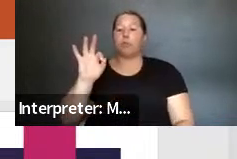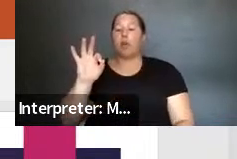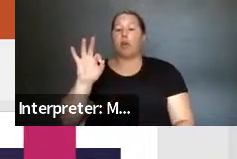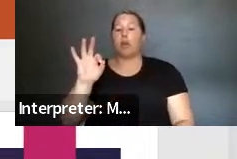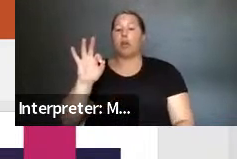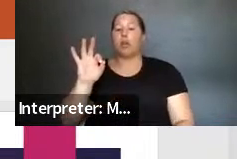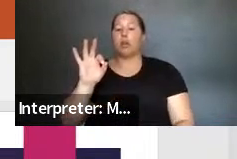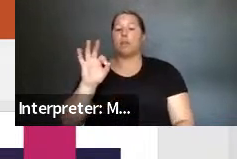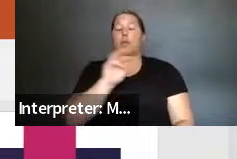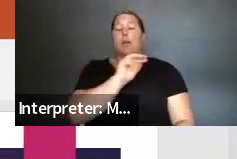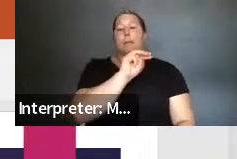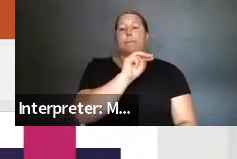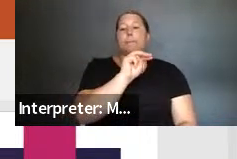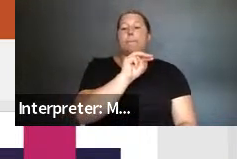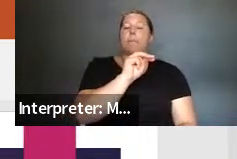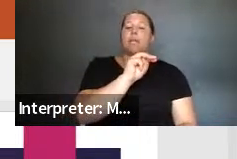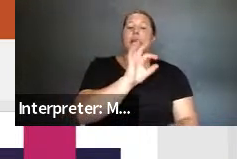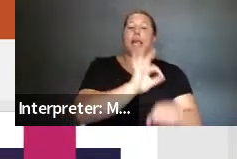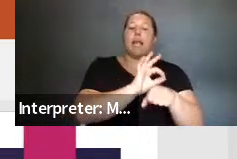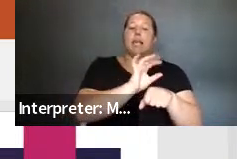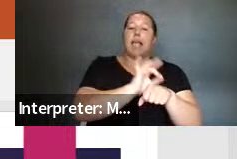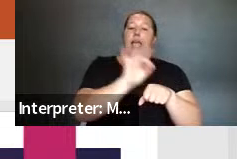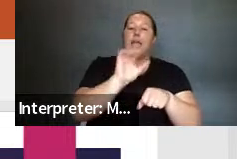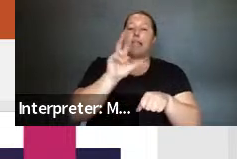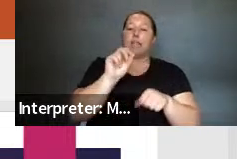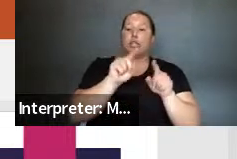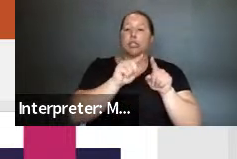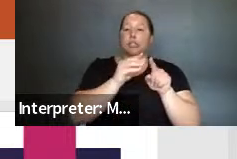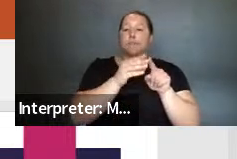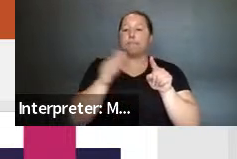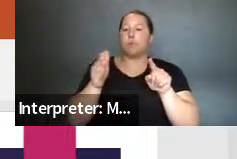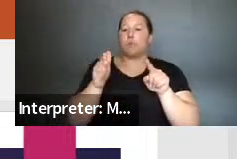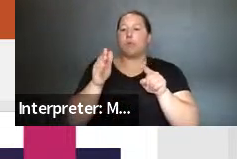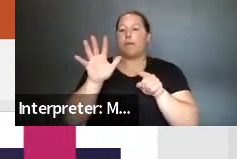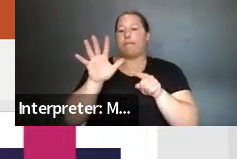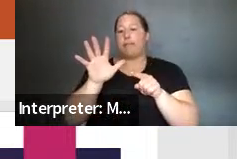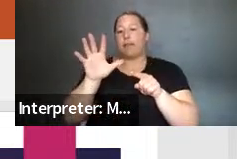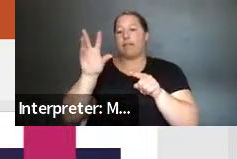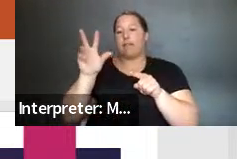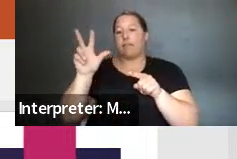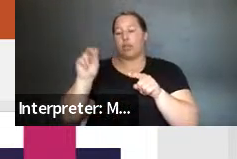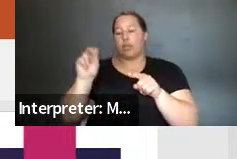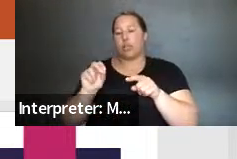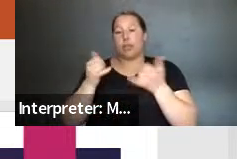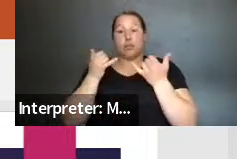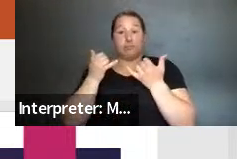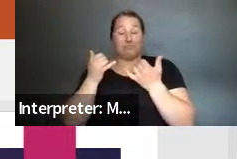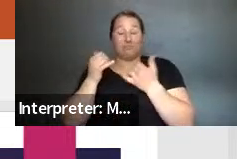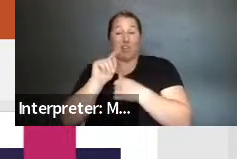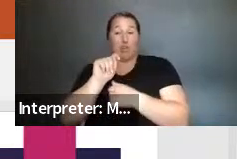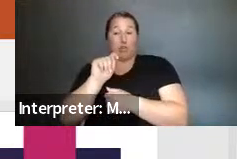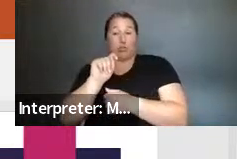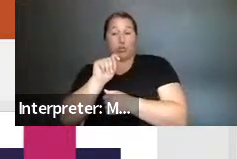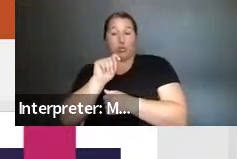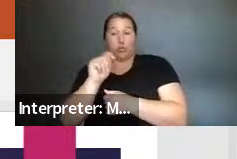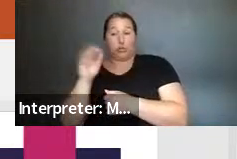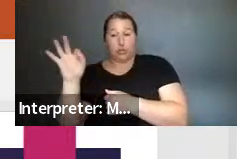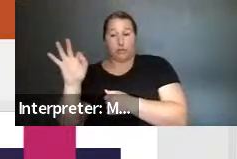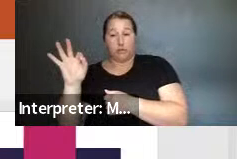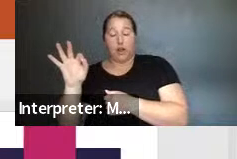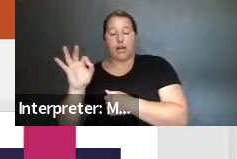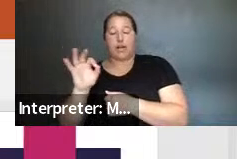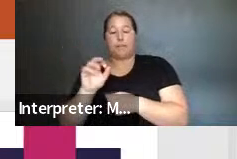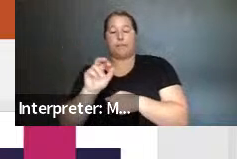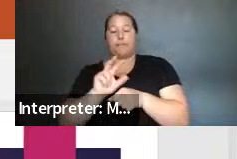on Mondays from 8:30 to 5:30. Then on Tuesdays through Friday, we now have hours from 8:30 to 7 p.m.